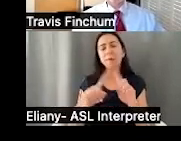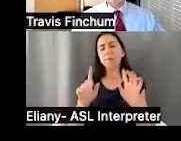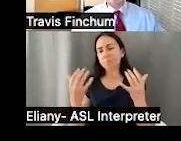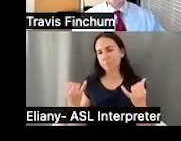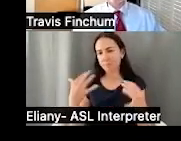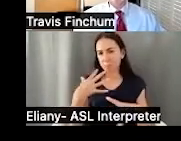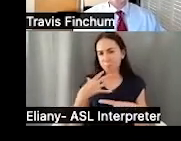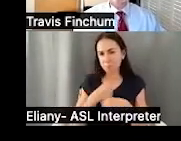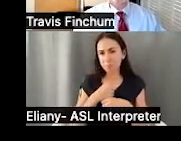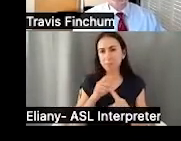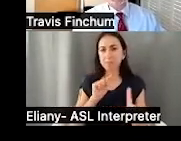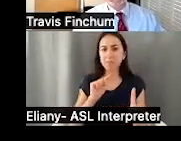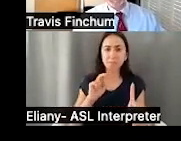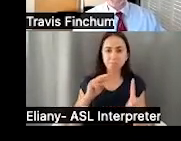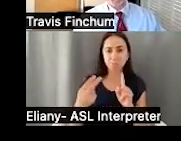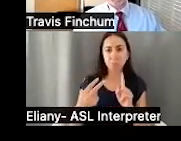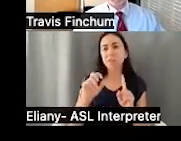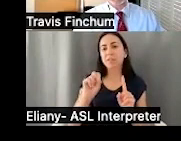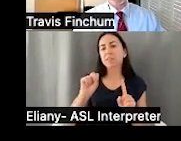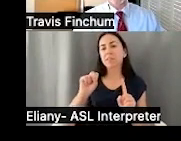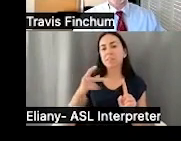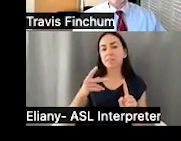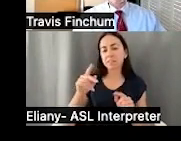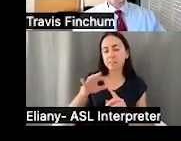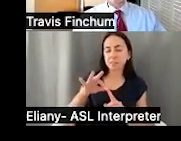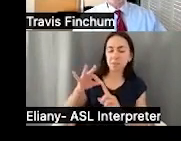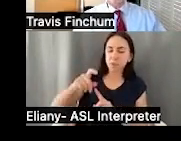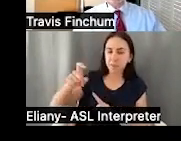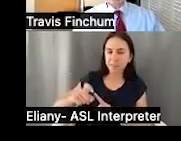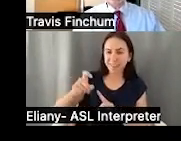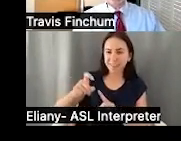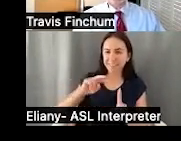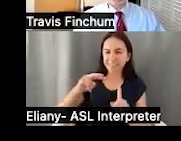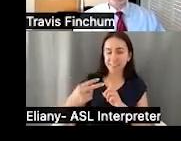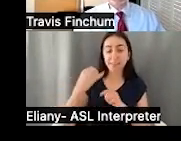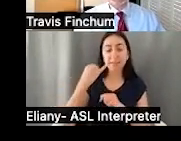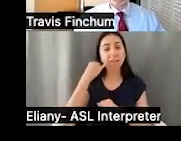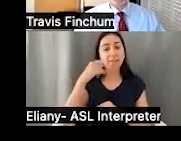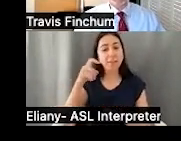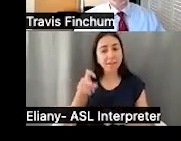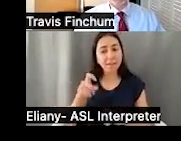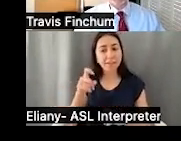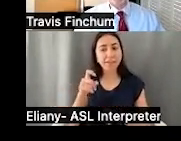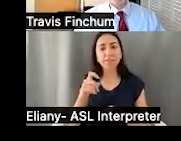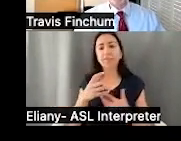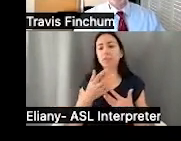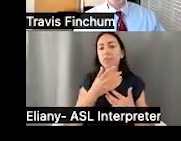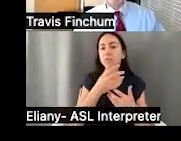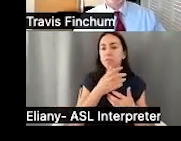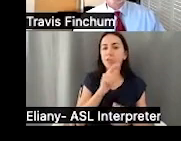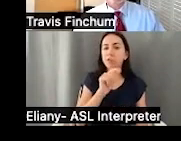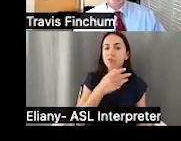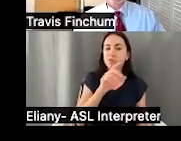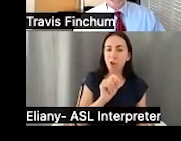talk about it from the special needs trust standpoint as to when you might need a special needs trust to work